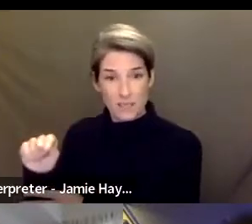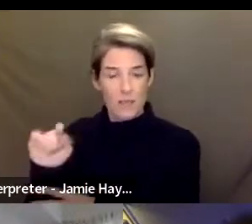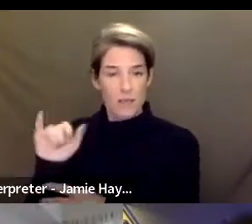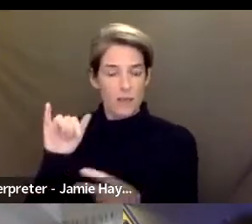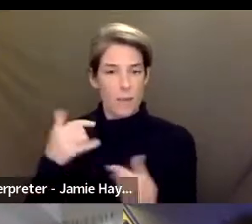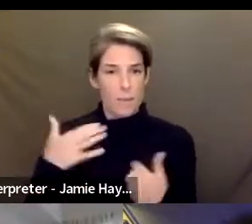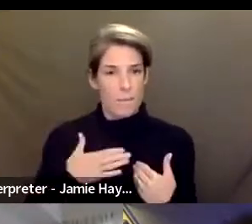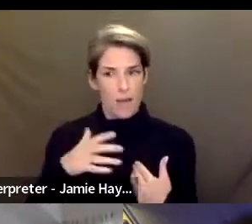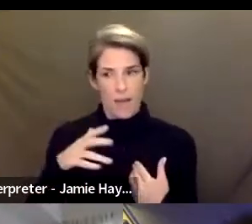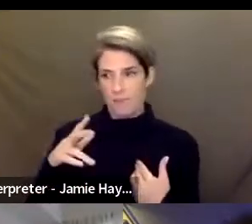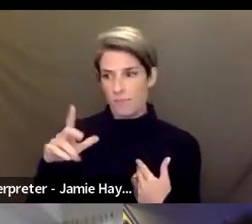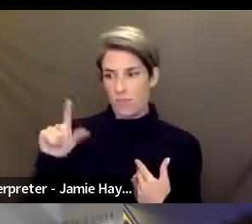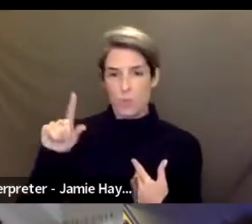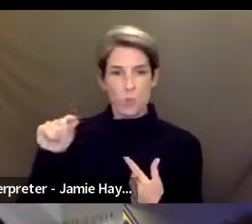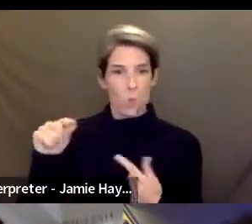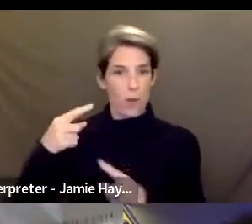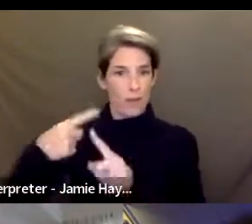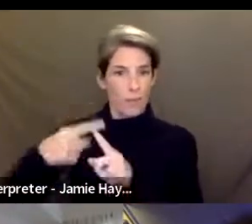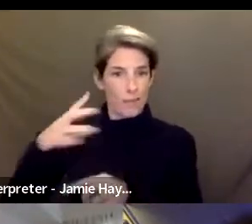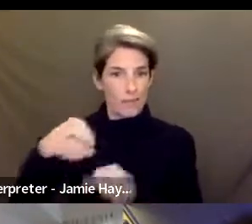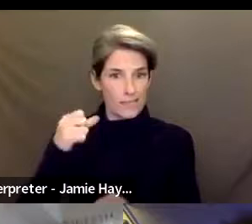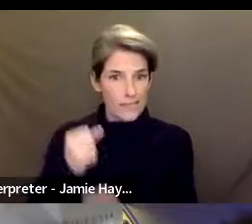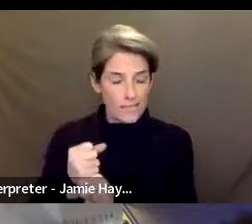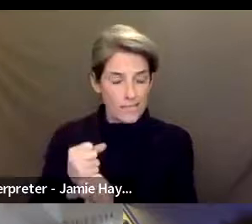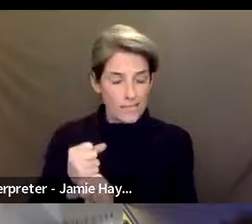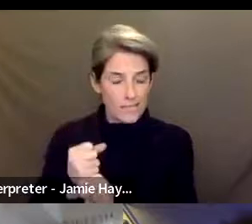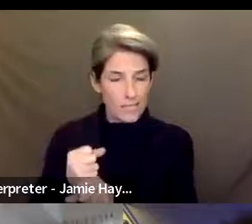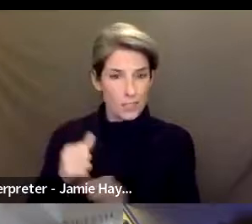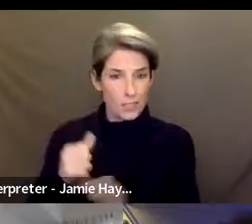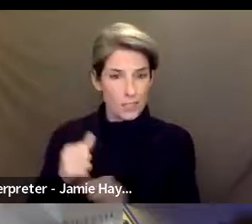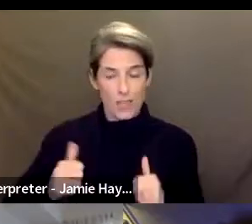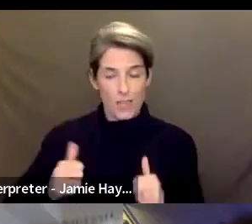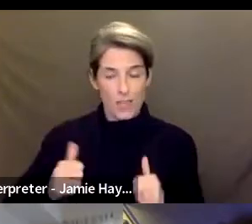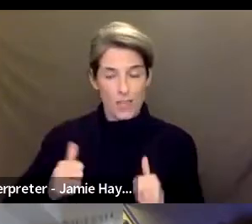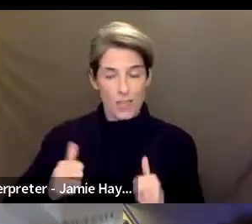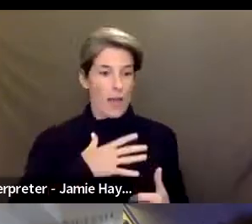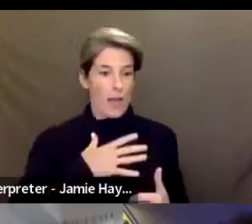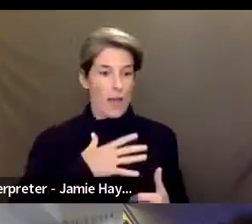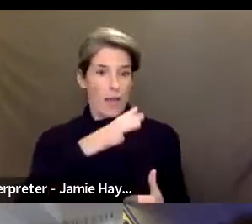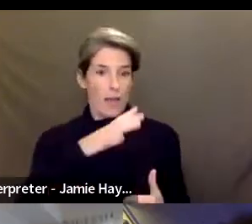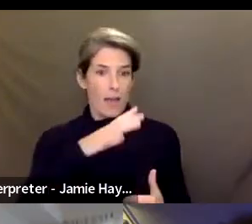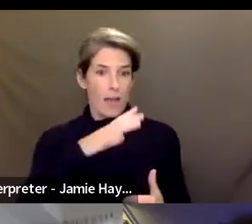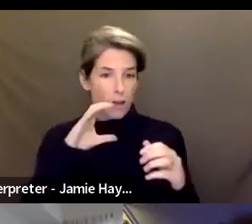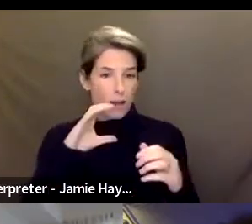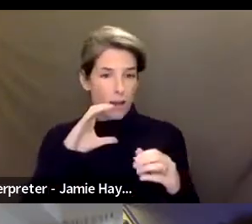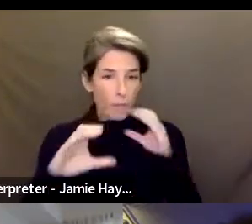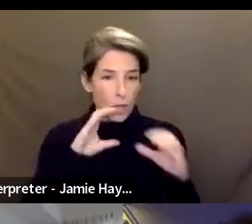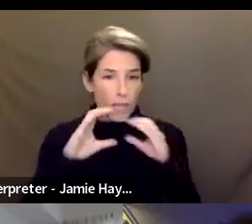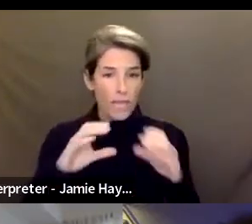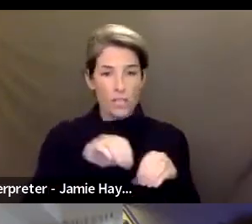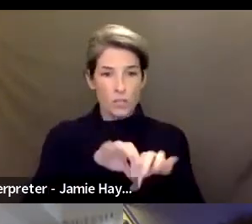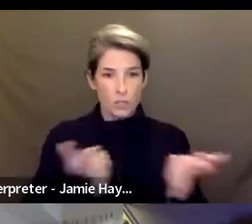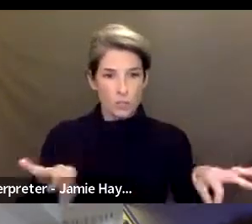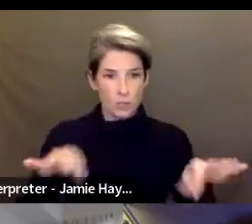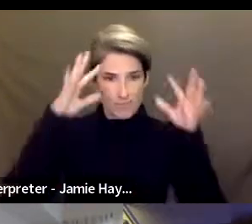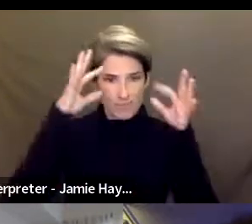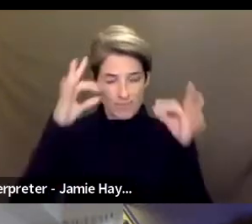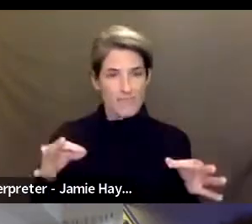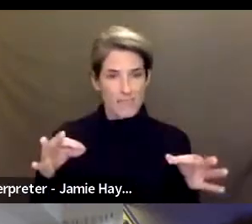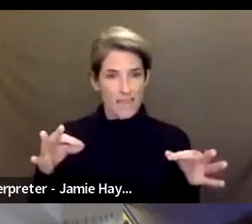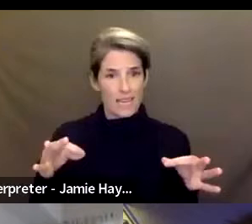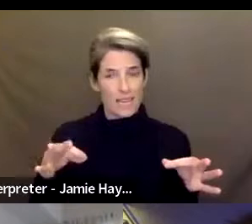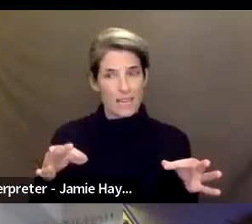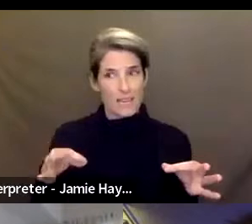my degree in communication and all of the different spaces I had been in and combined them into something akin